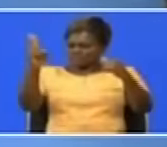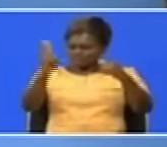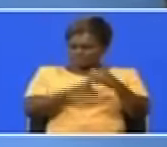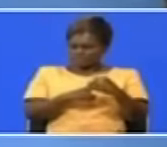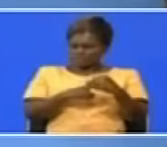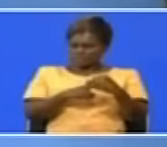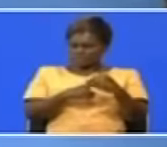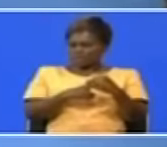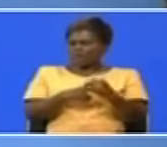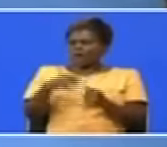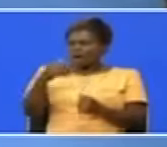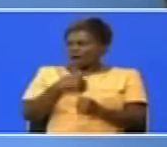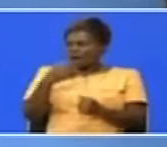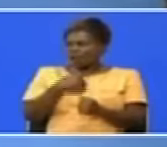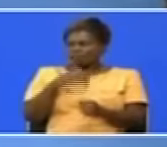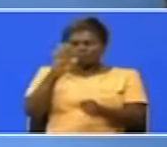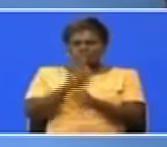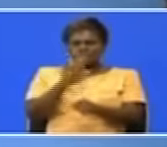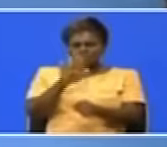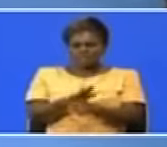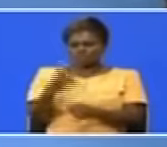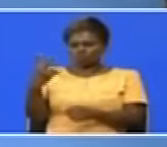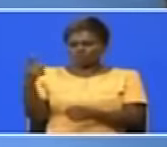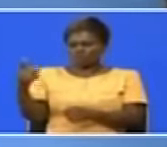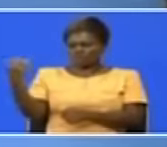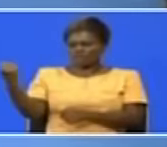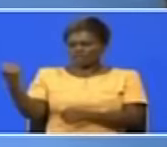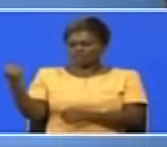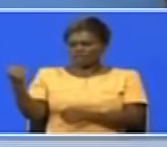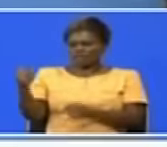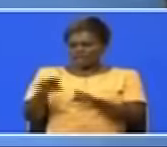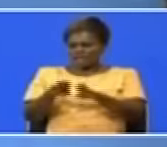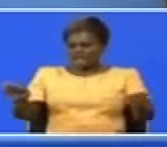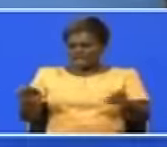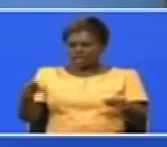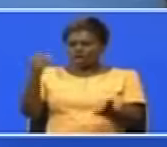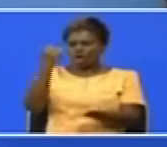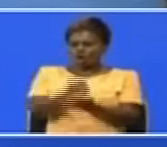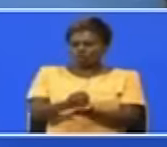2017, there will be an undersupply of 2.5 million square feet of office space.